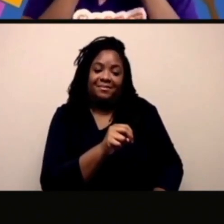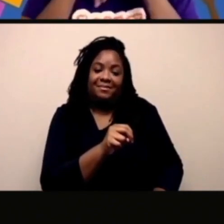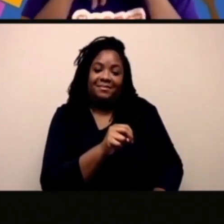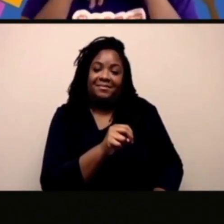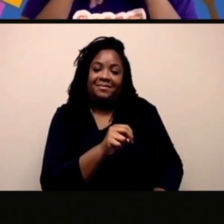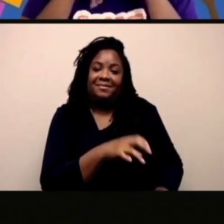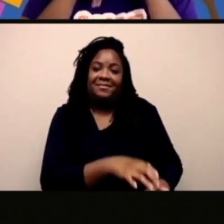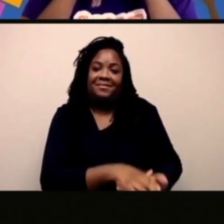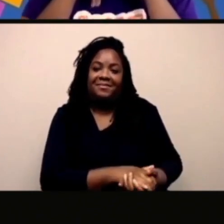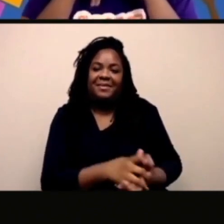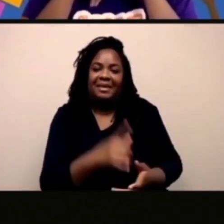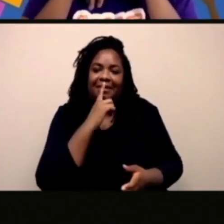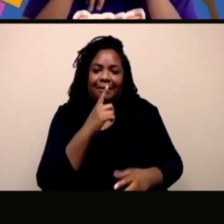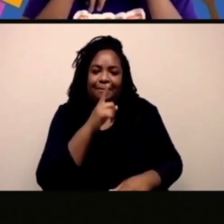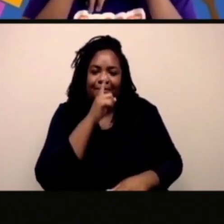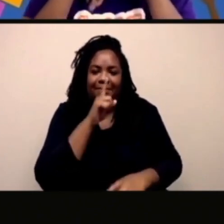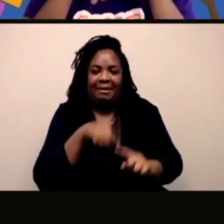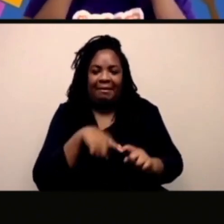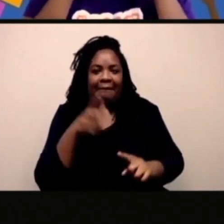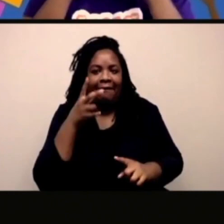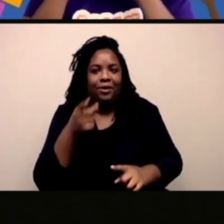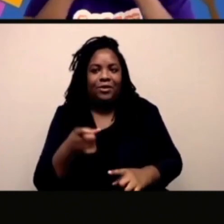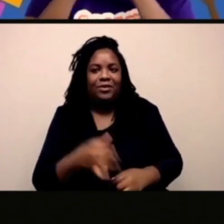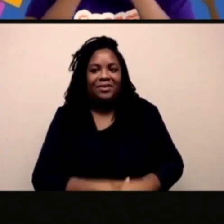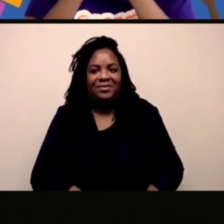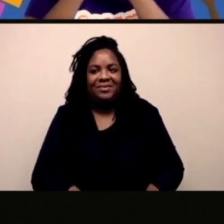I think you're muted, Aaron.